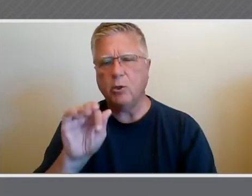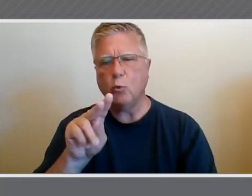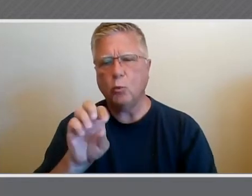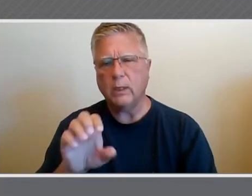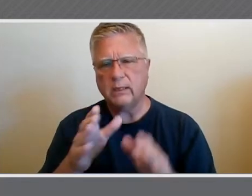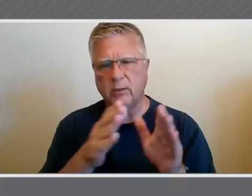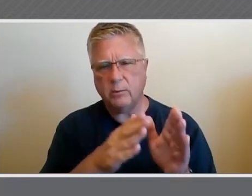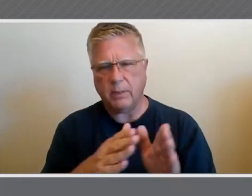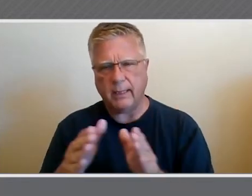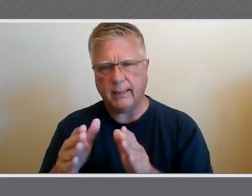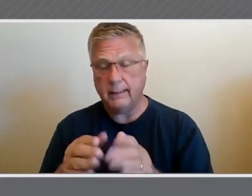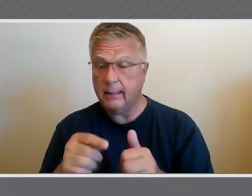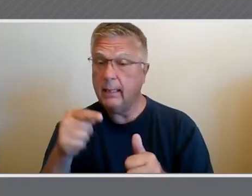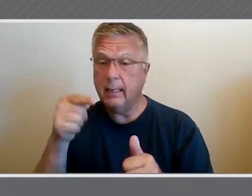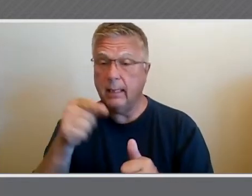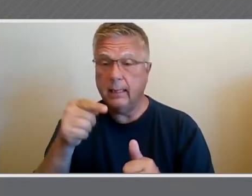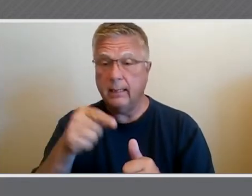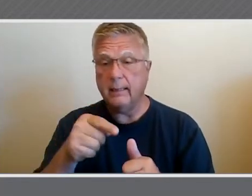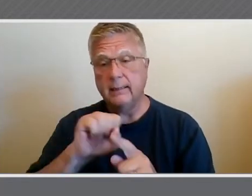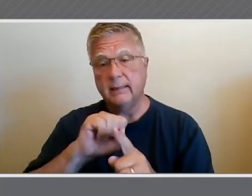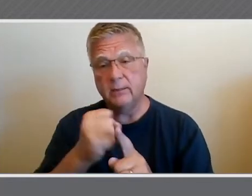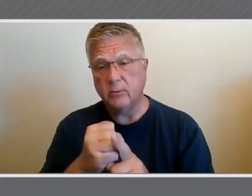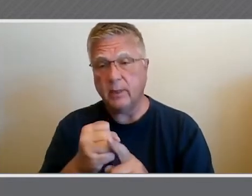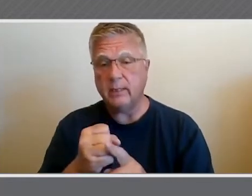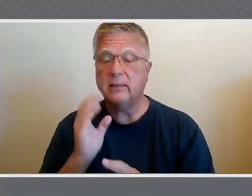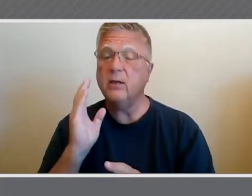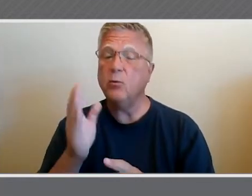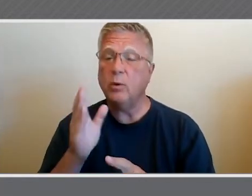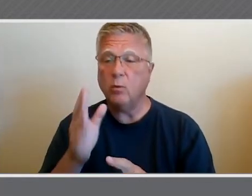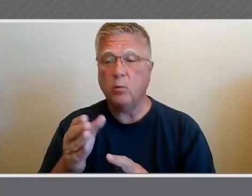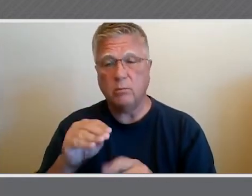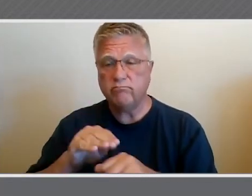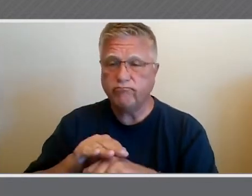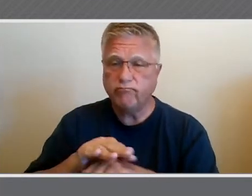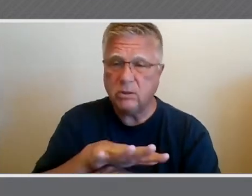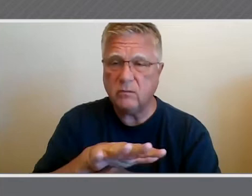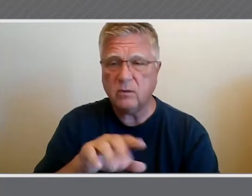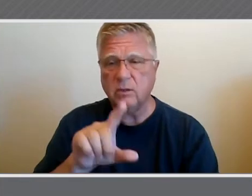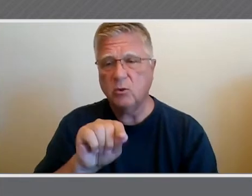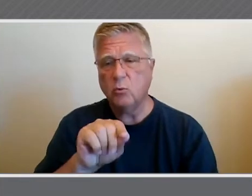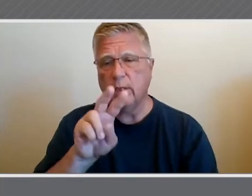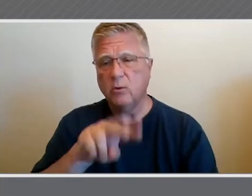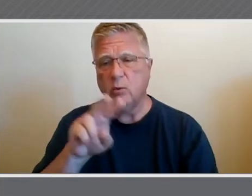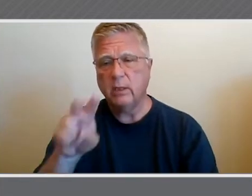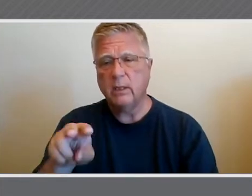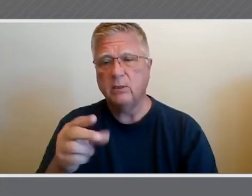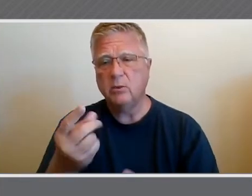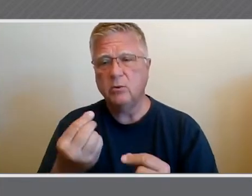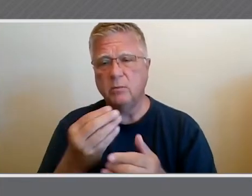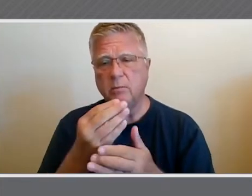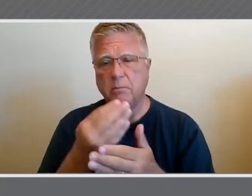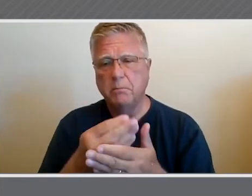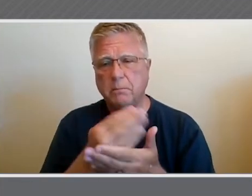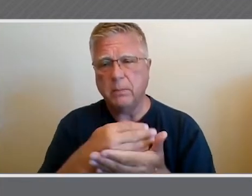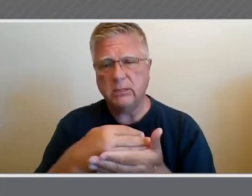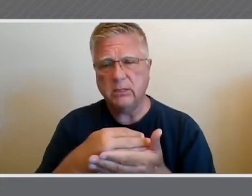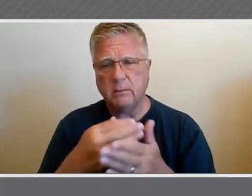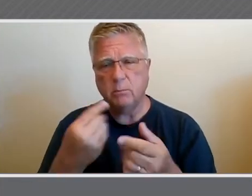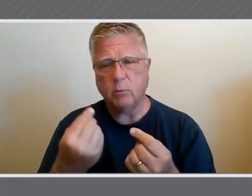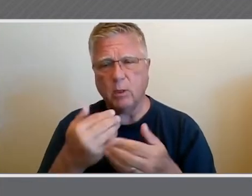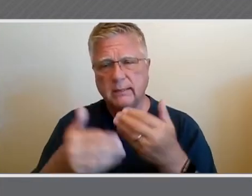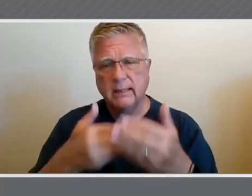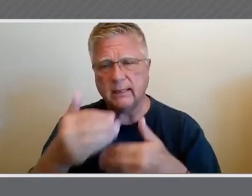are situations that are inherently going to influence the 2022 budget process, but they